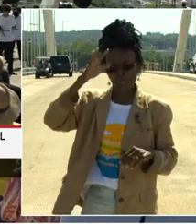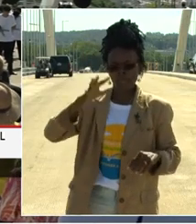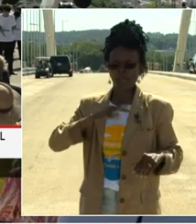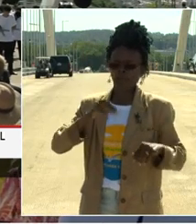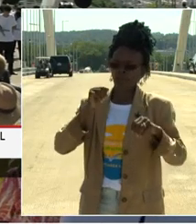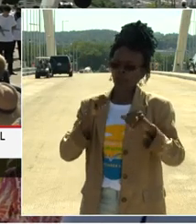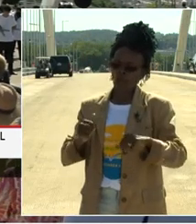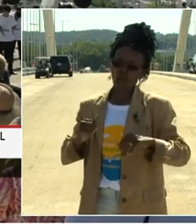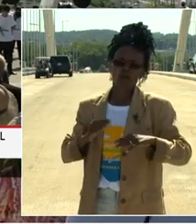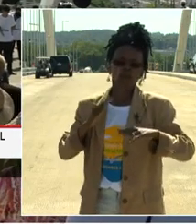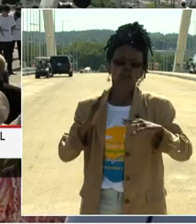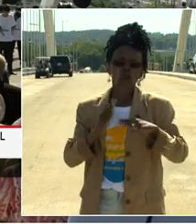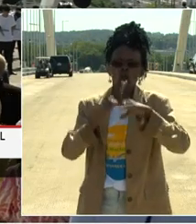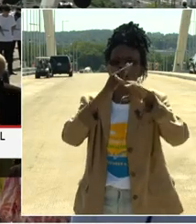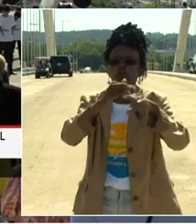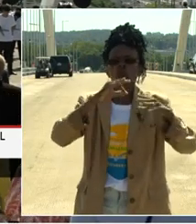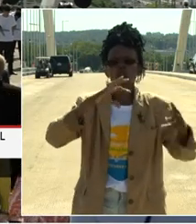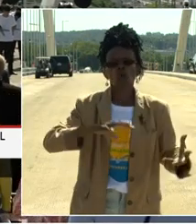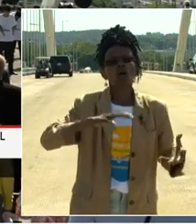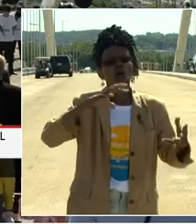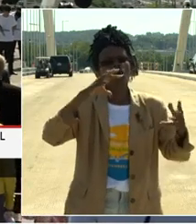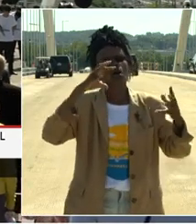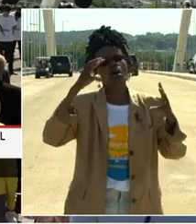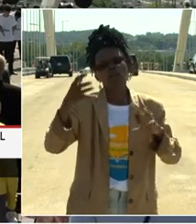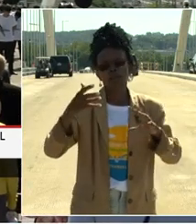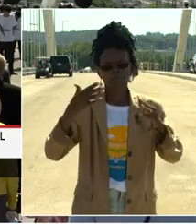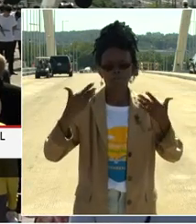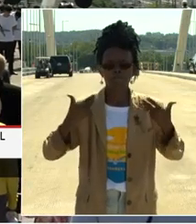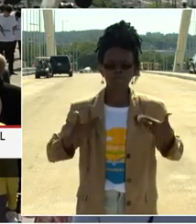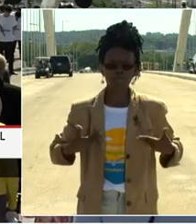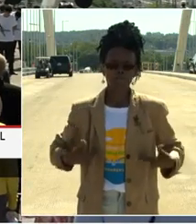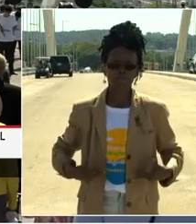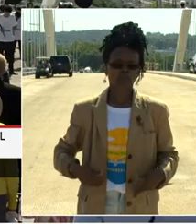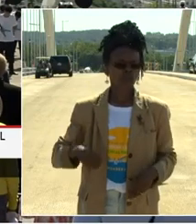Anna and me.